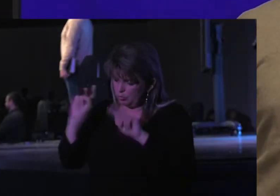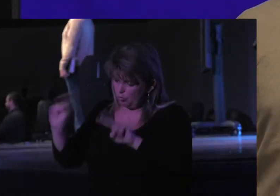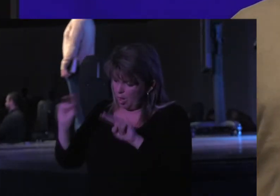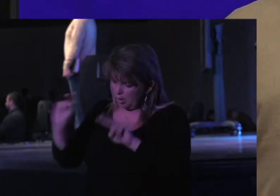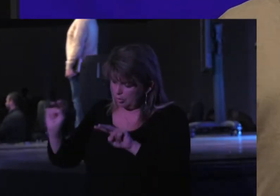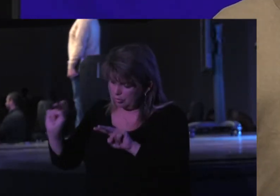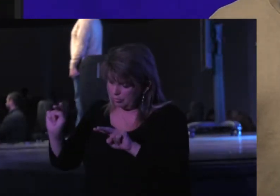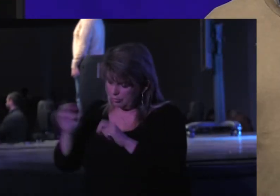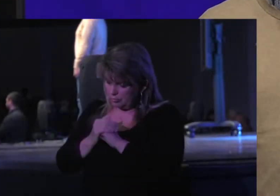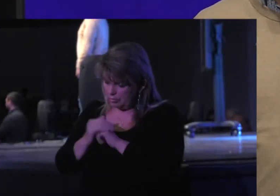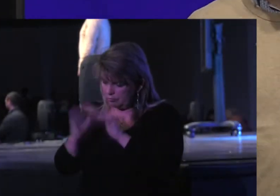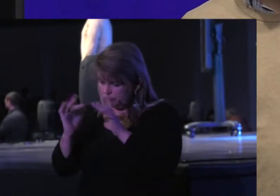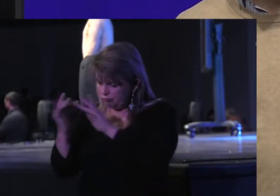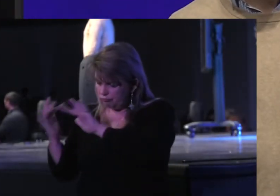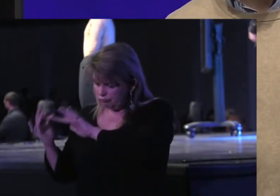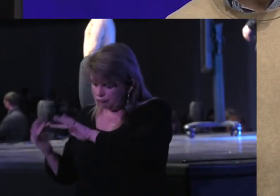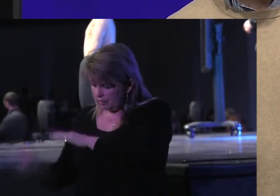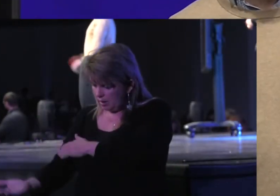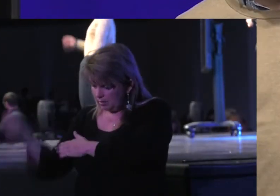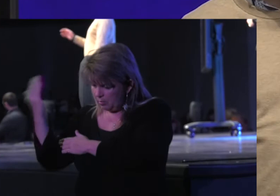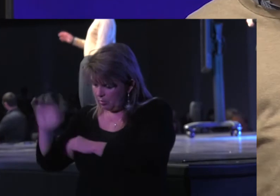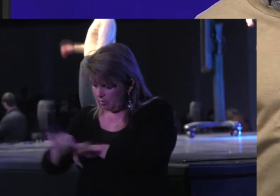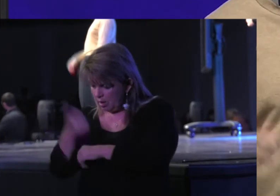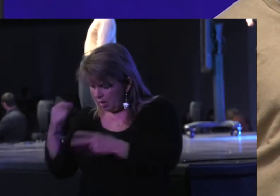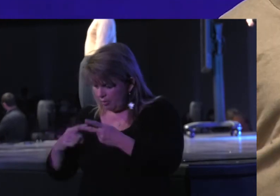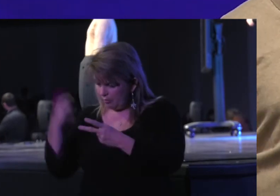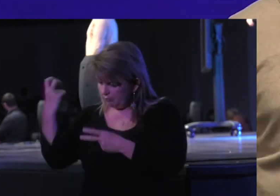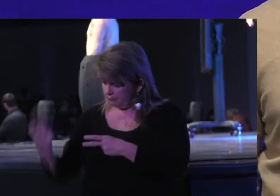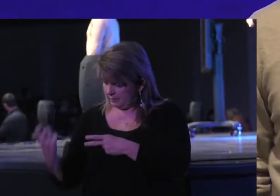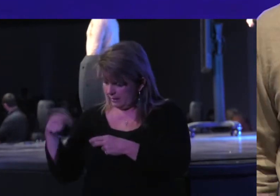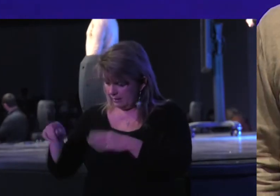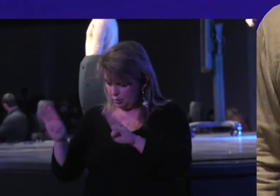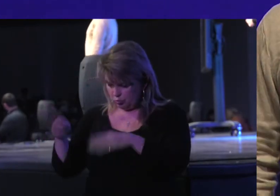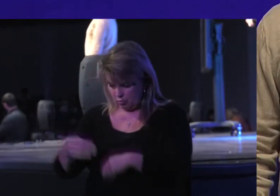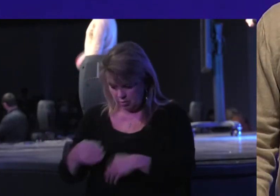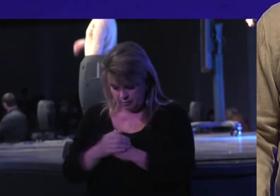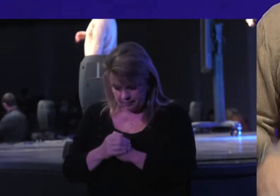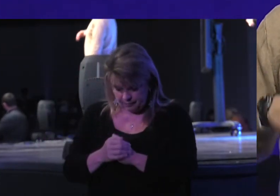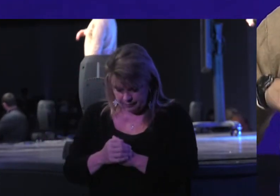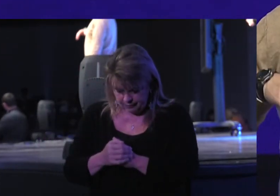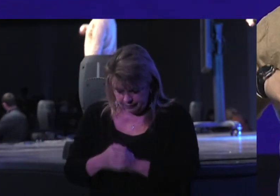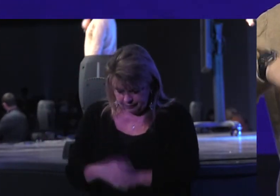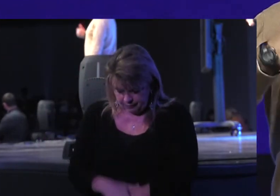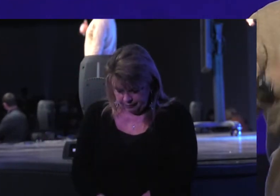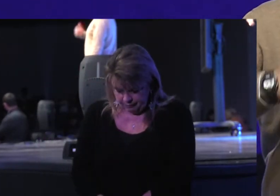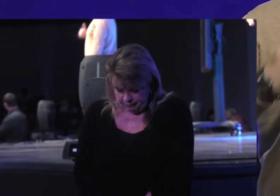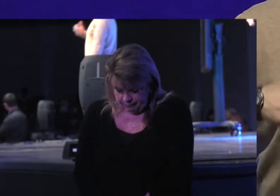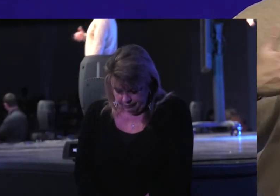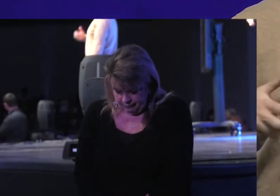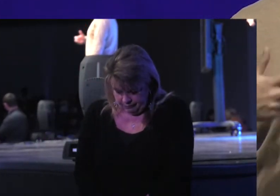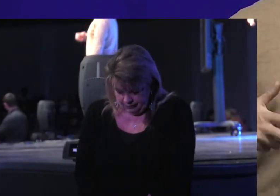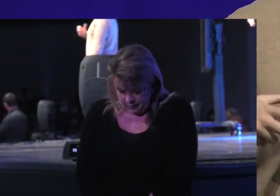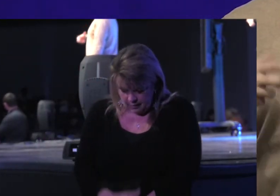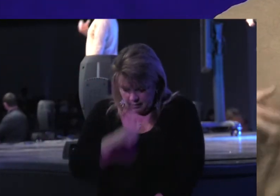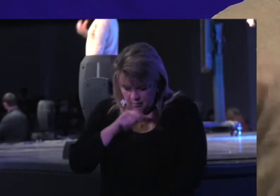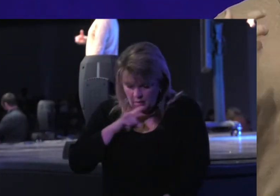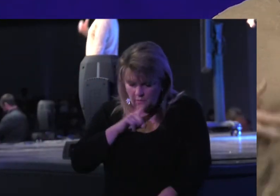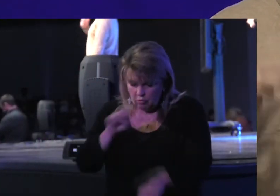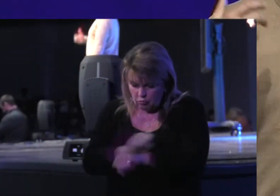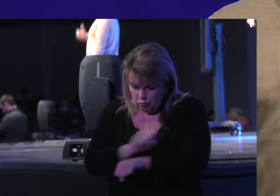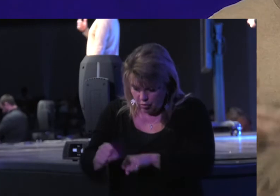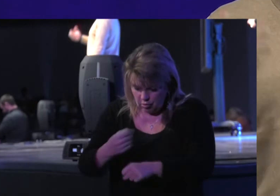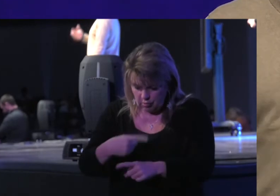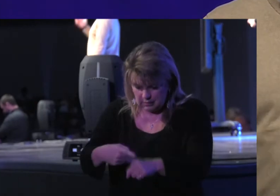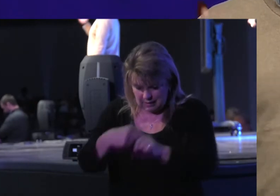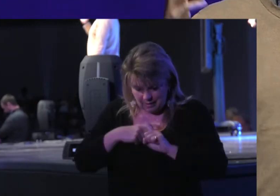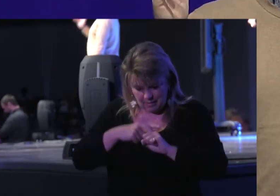their device. Another is sitting in this room. And there's not true salvation because there